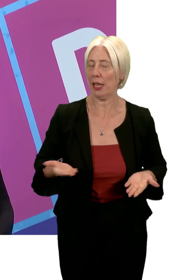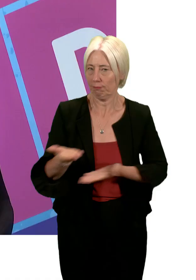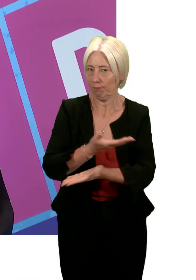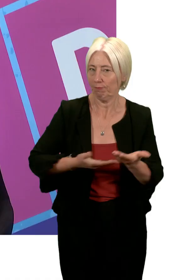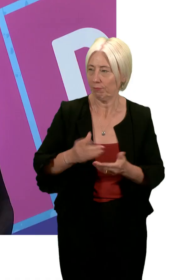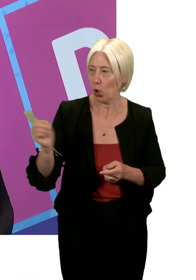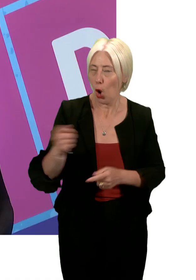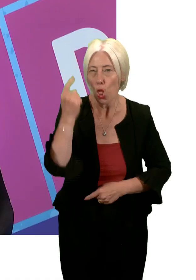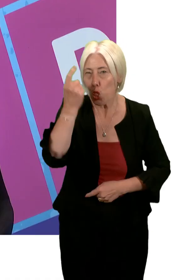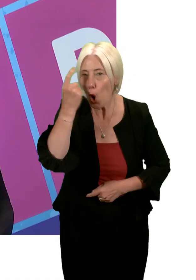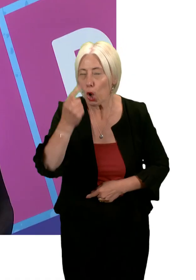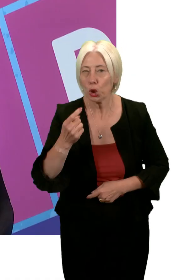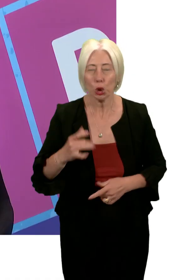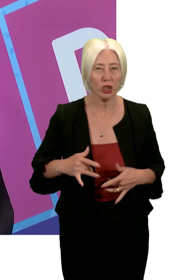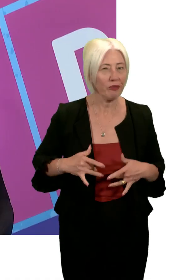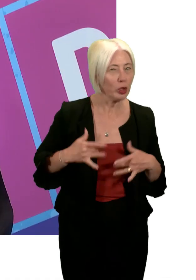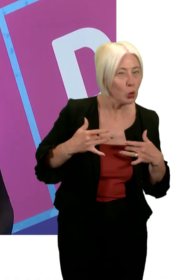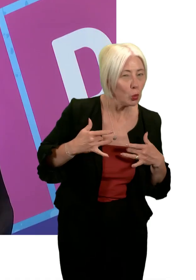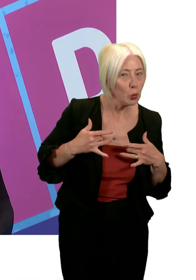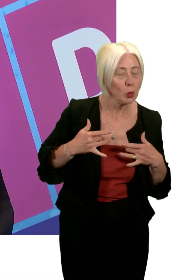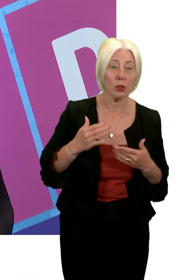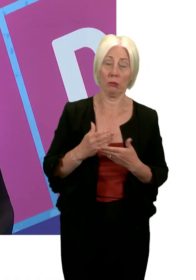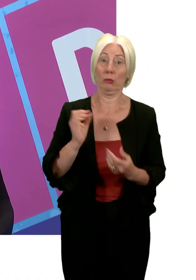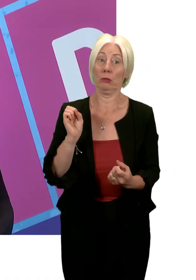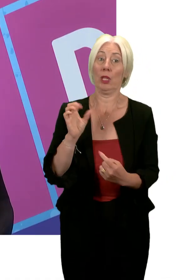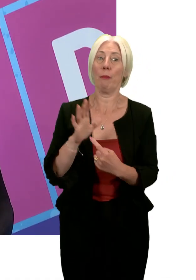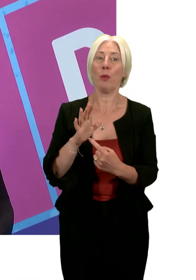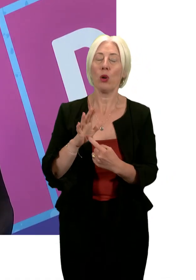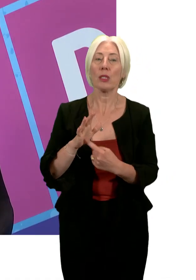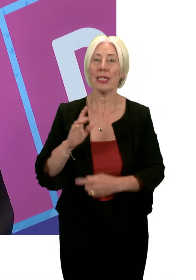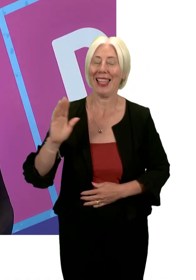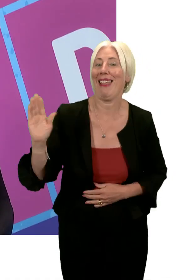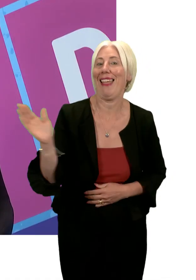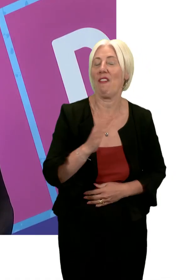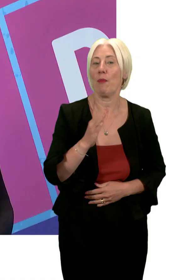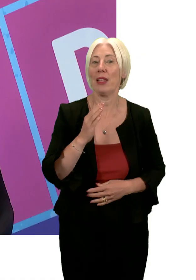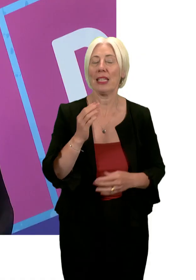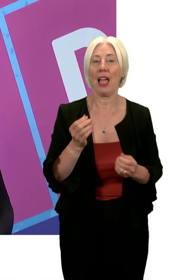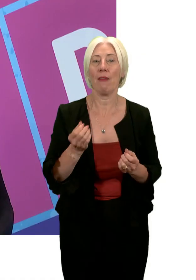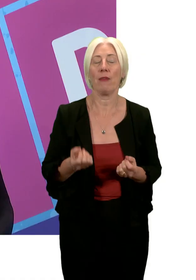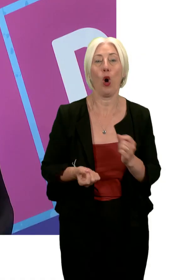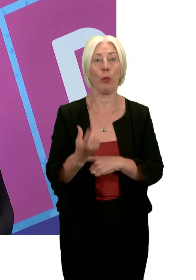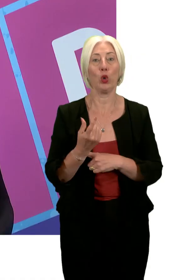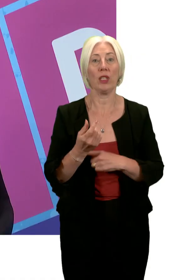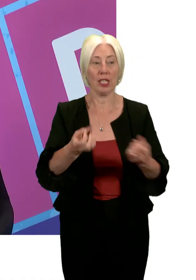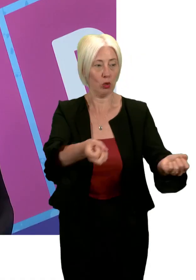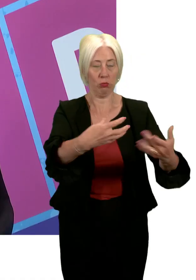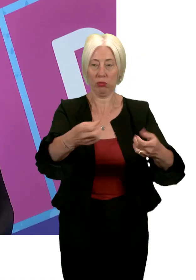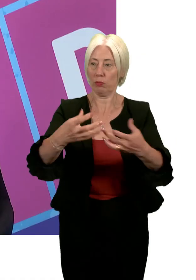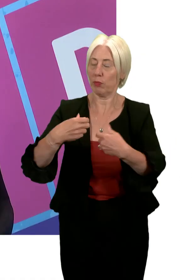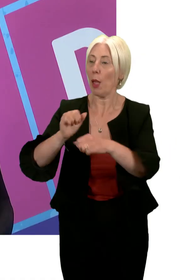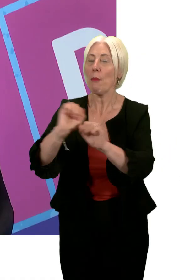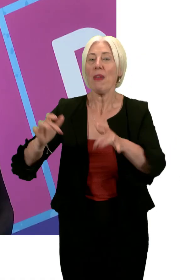about everyone's thoughts and views. It's important that everyone is given an opportunity to contribute, even where there may be differences